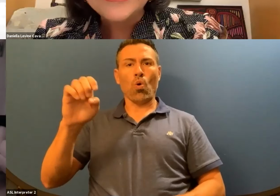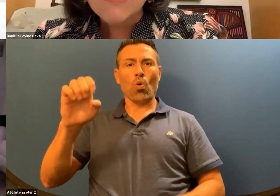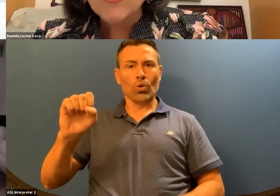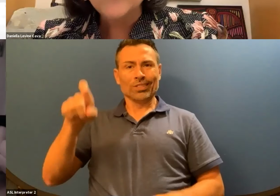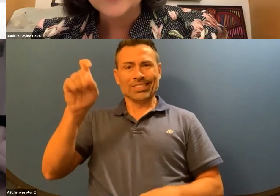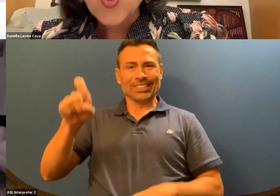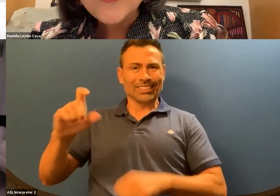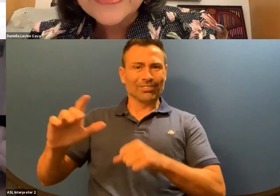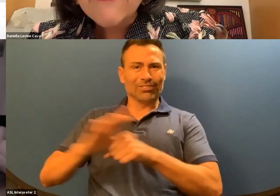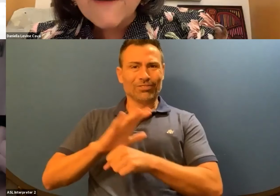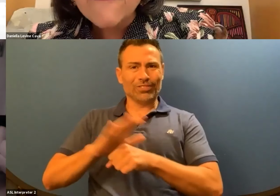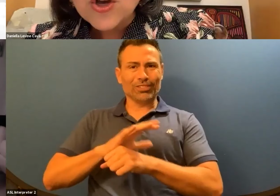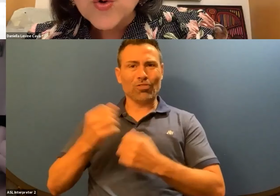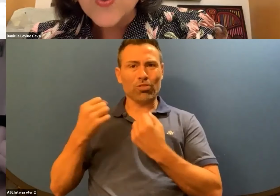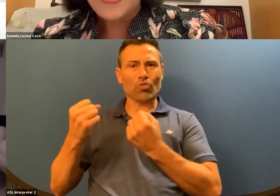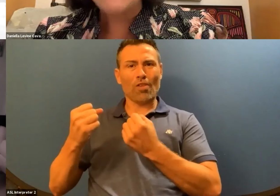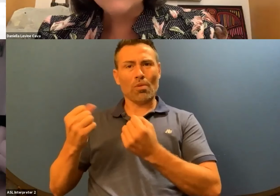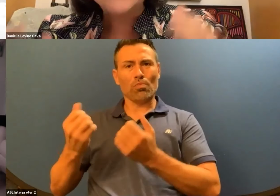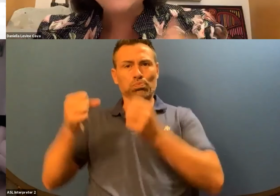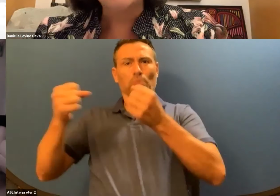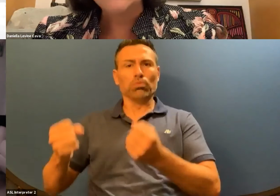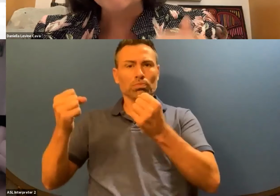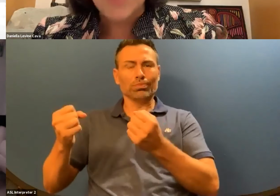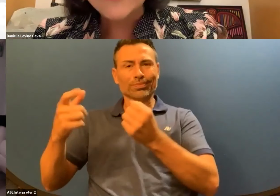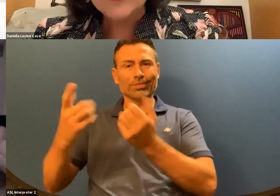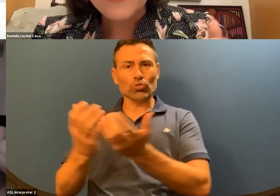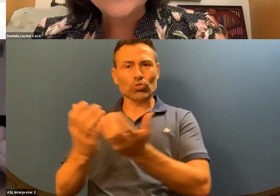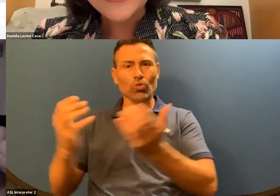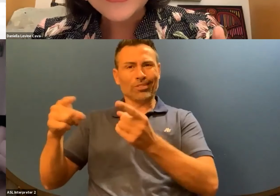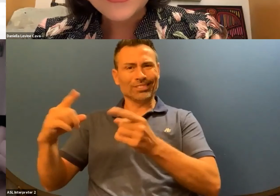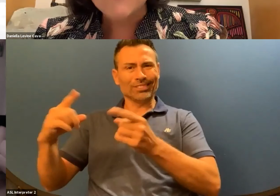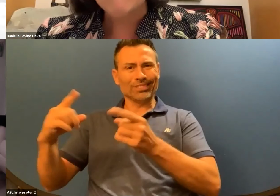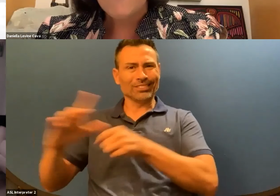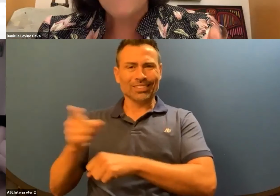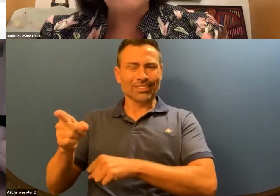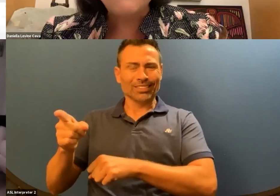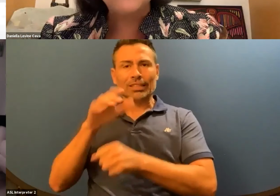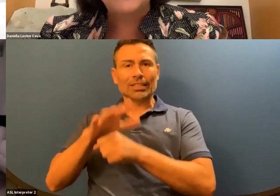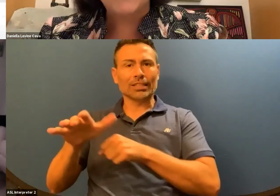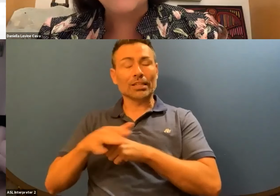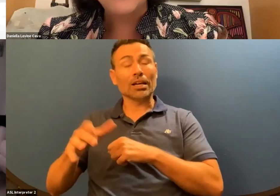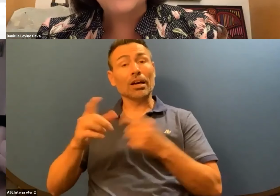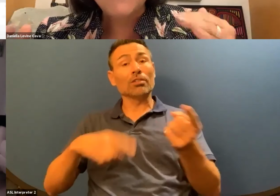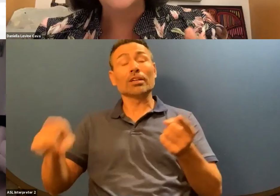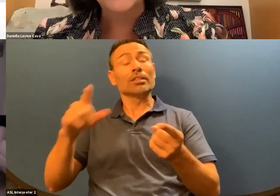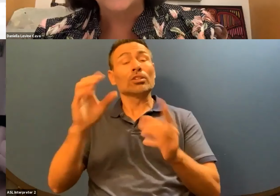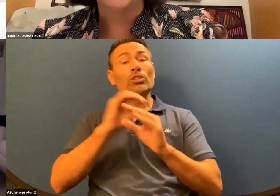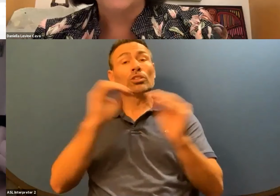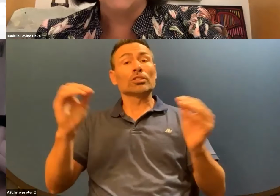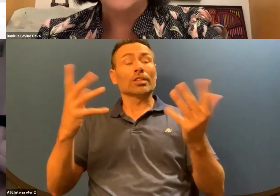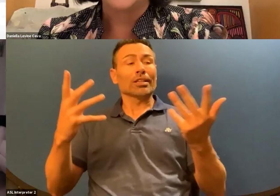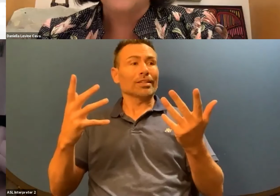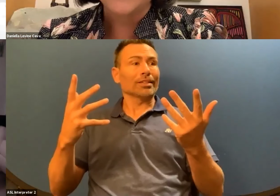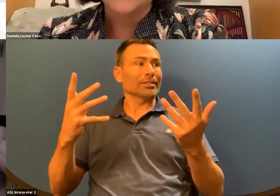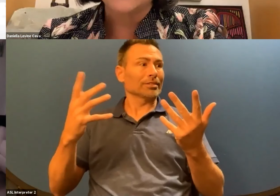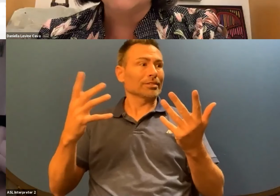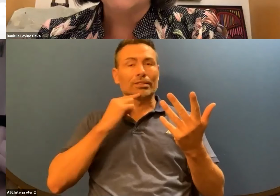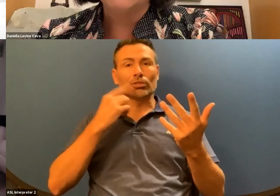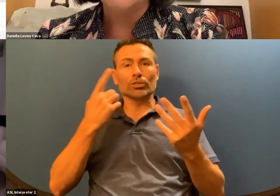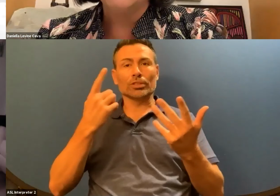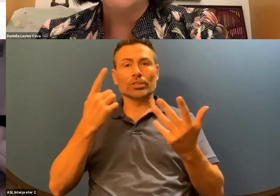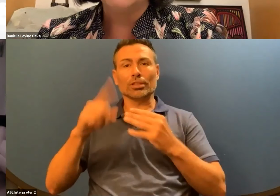very narrow, tone-deaf view. And there is nothing radical about taking care of people in our community. That's what local government does